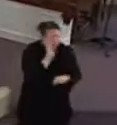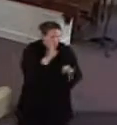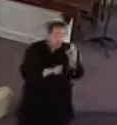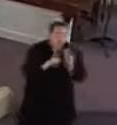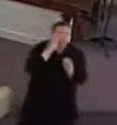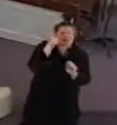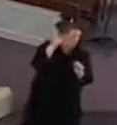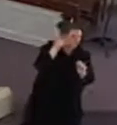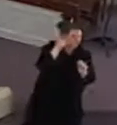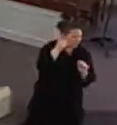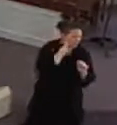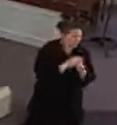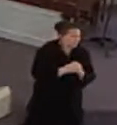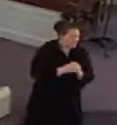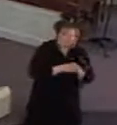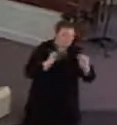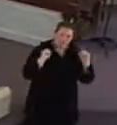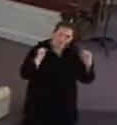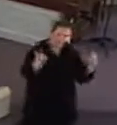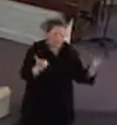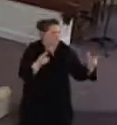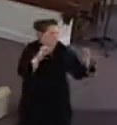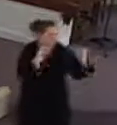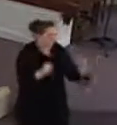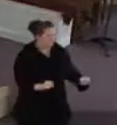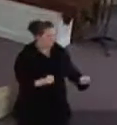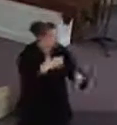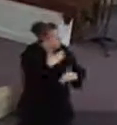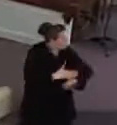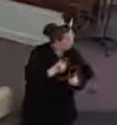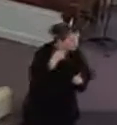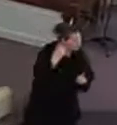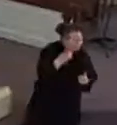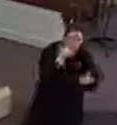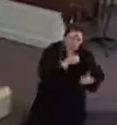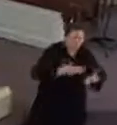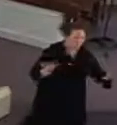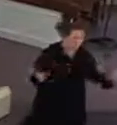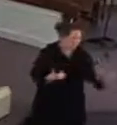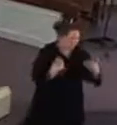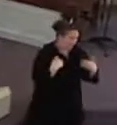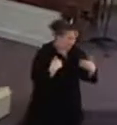I'm working on all that I can to please Him with everything that I have.